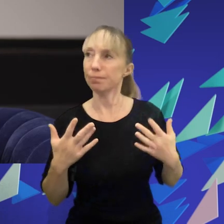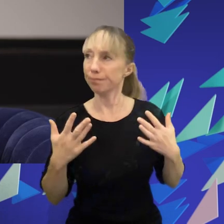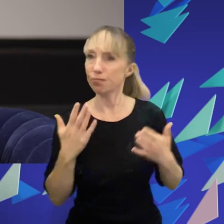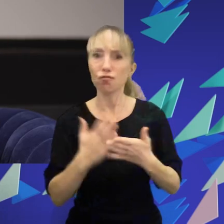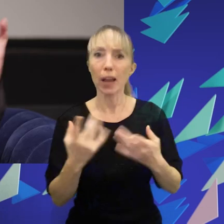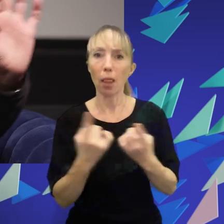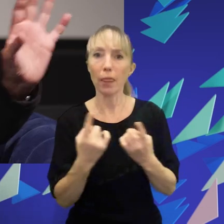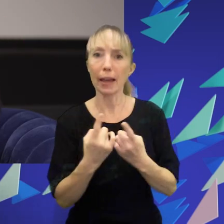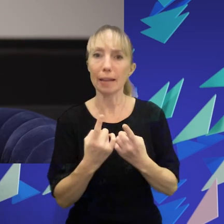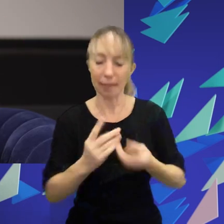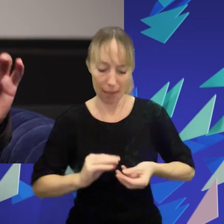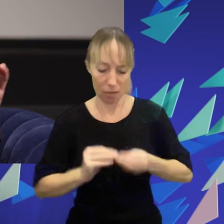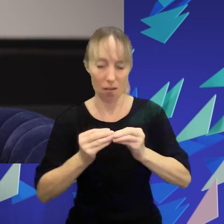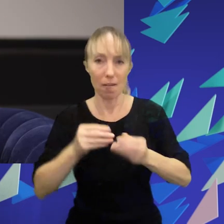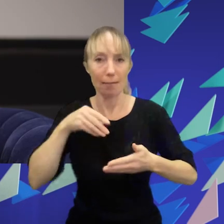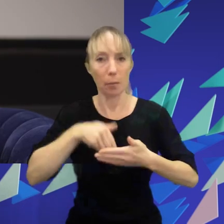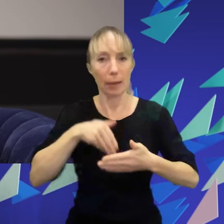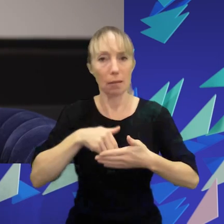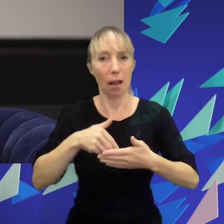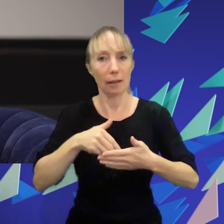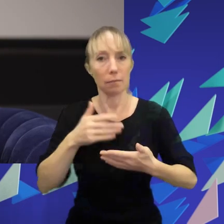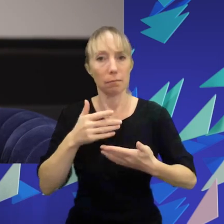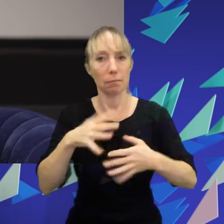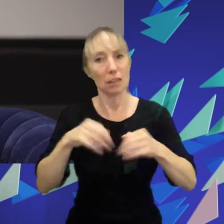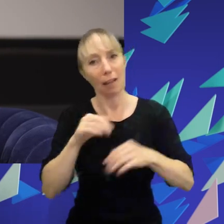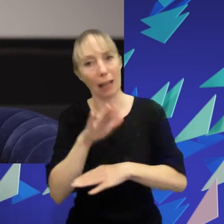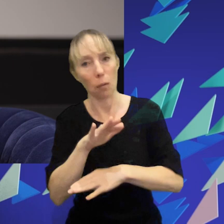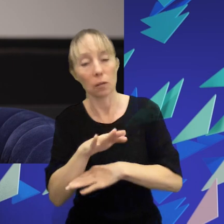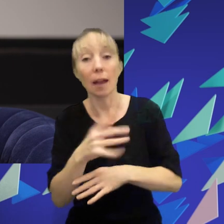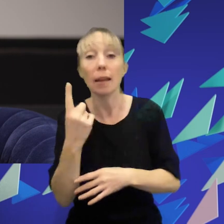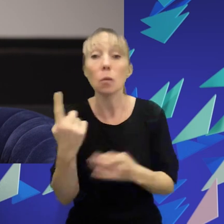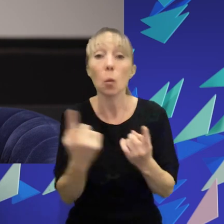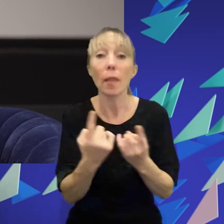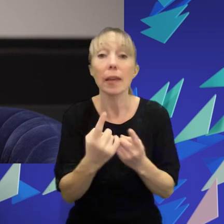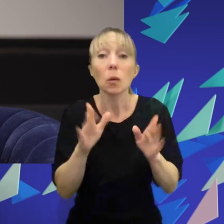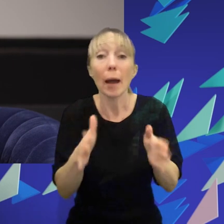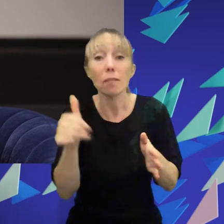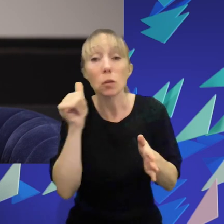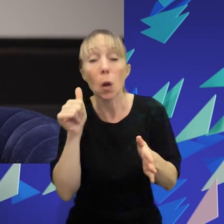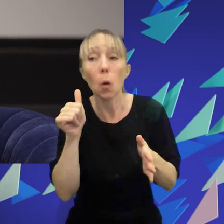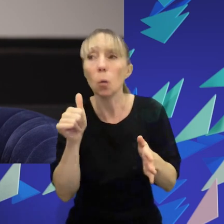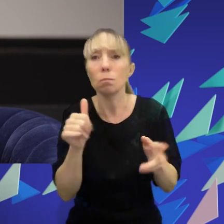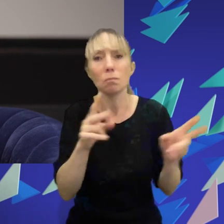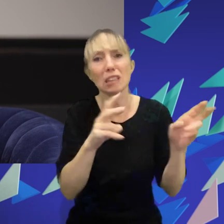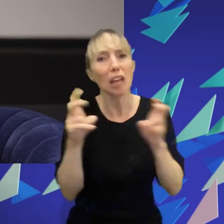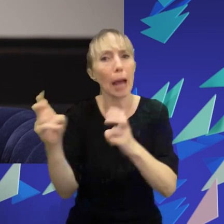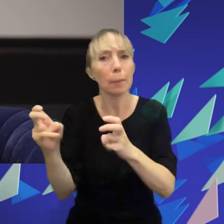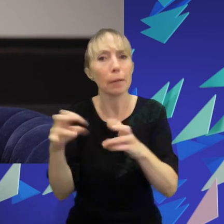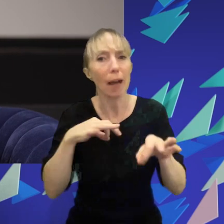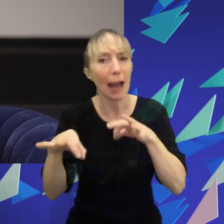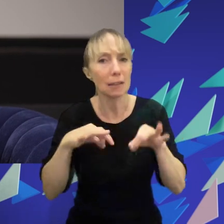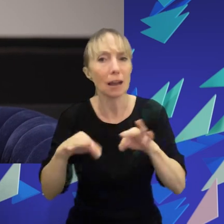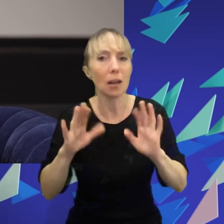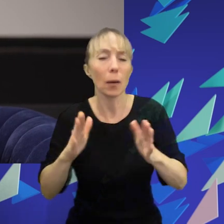create internally, and they just need very basic things. So that's one thing, but you will have to know what kind of actor is that, and you will have